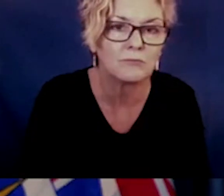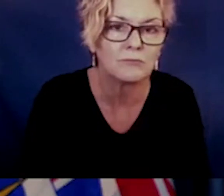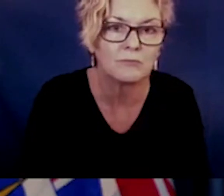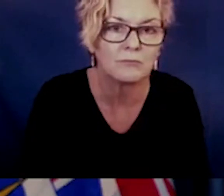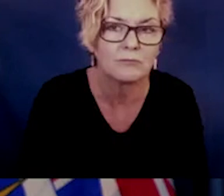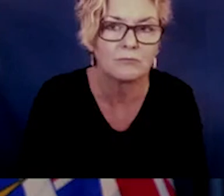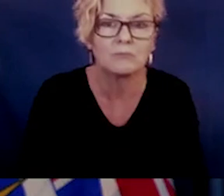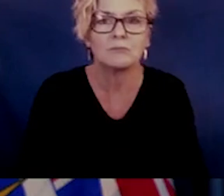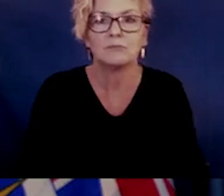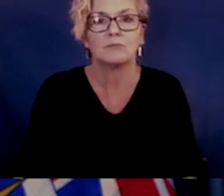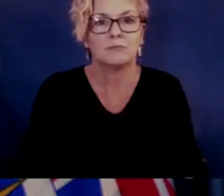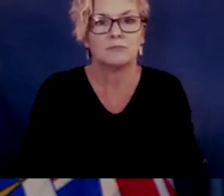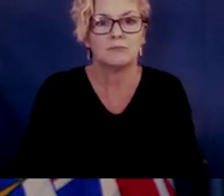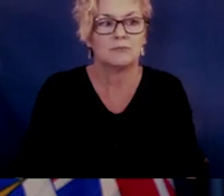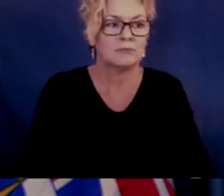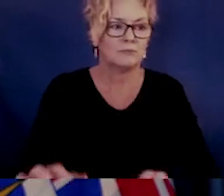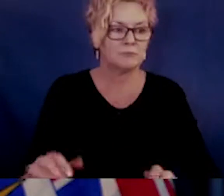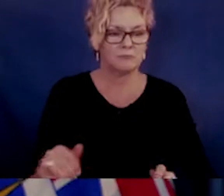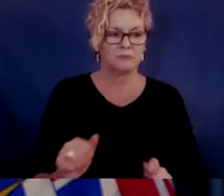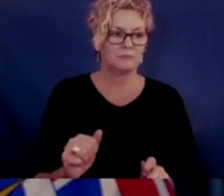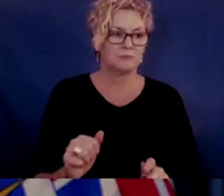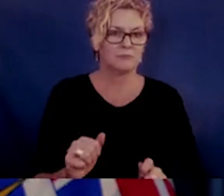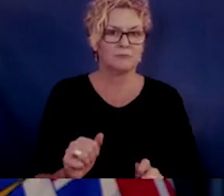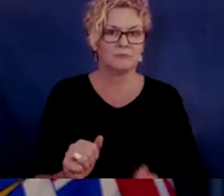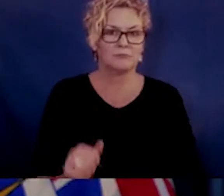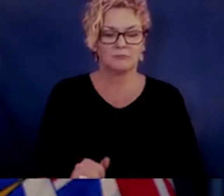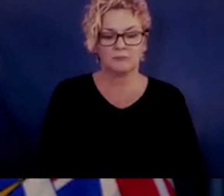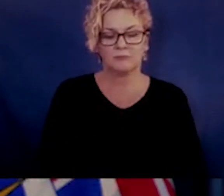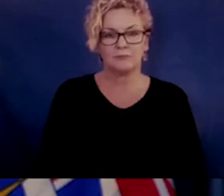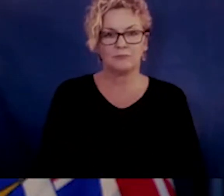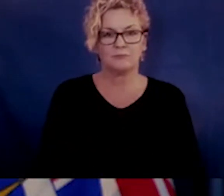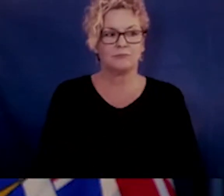exposing larger numbers of people, and it was difficult to find them. So